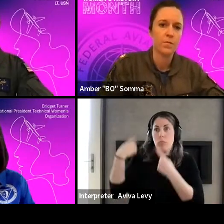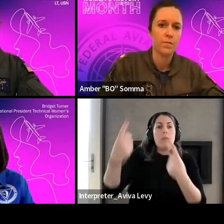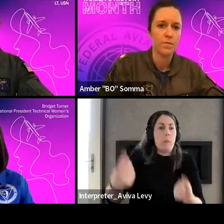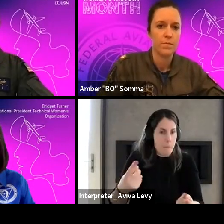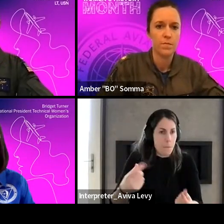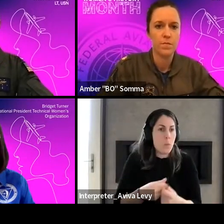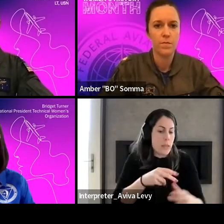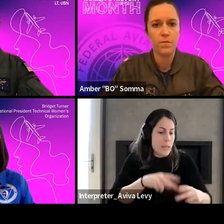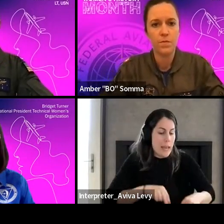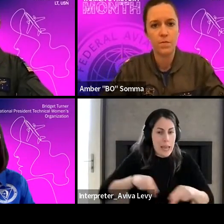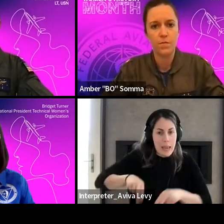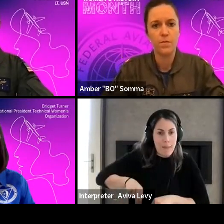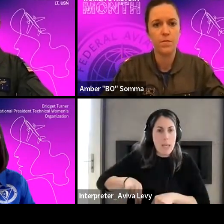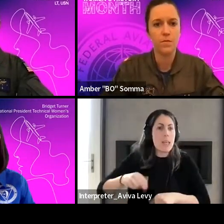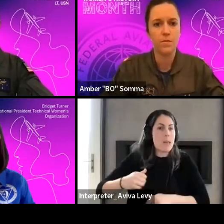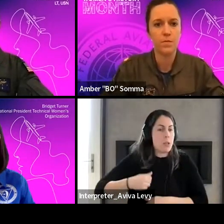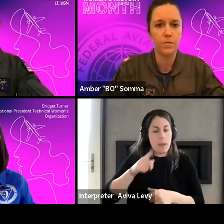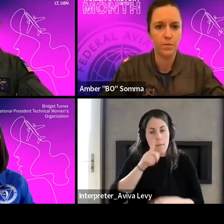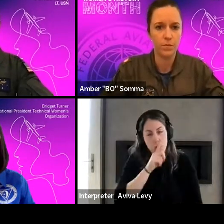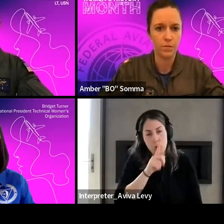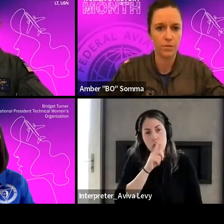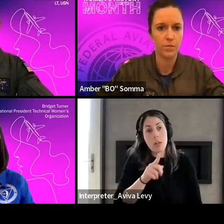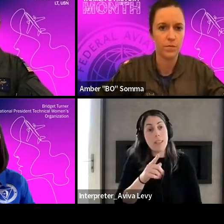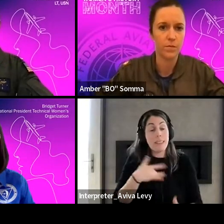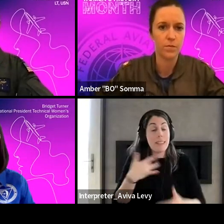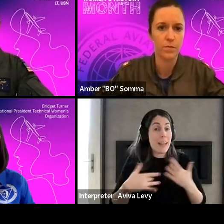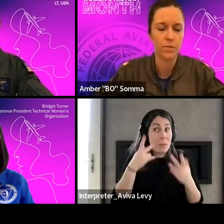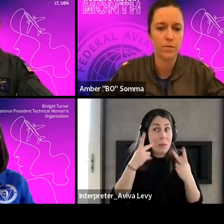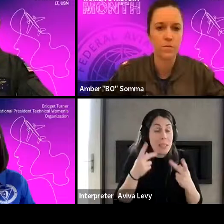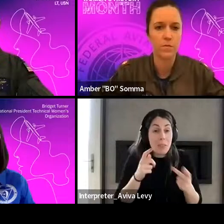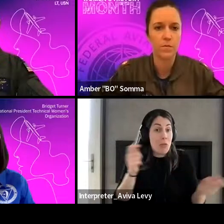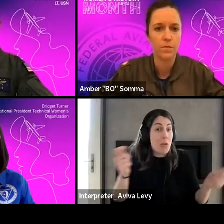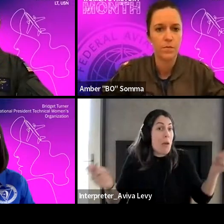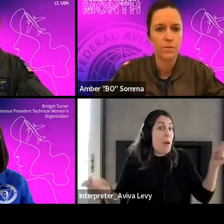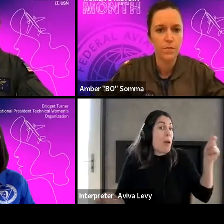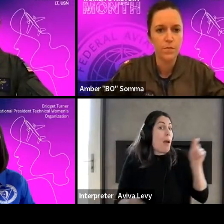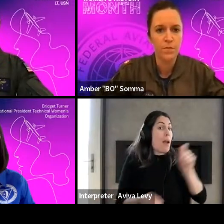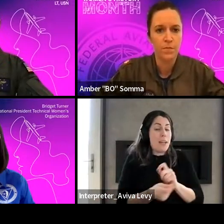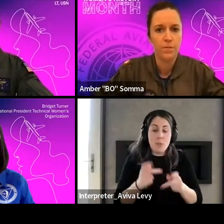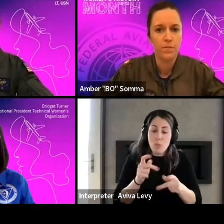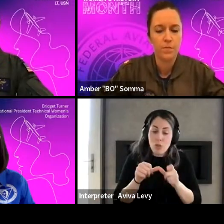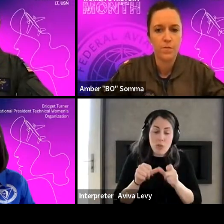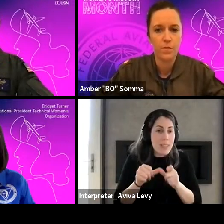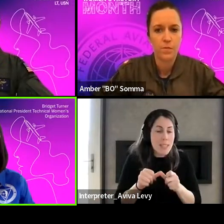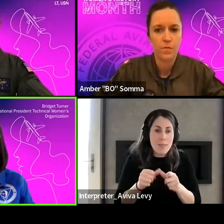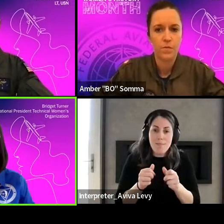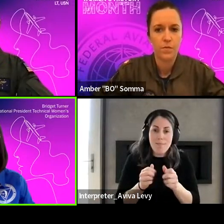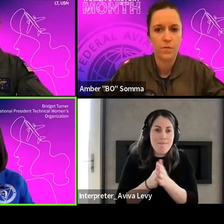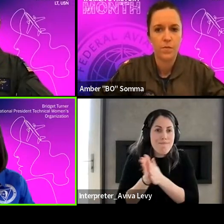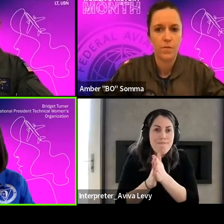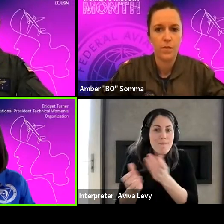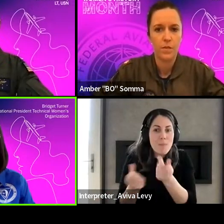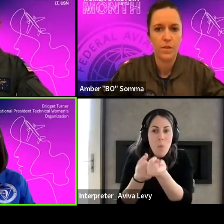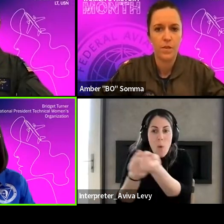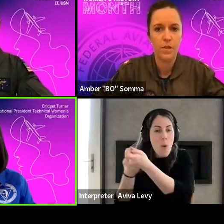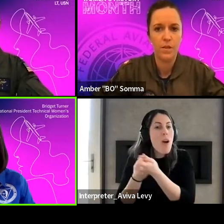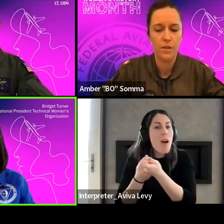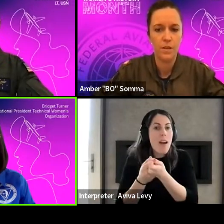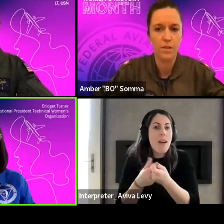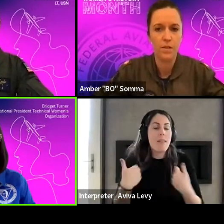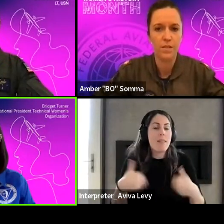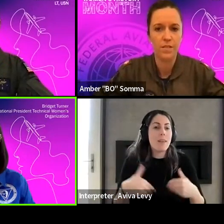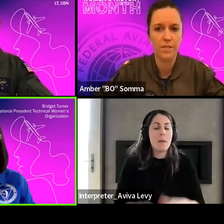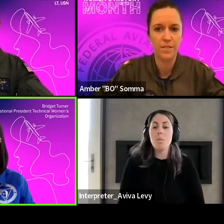just exciting to see how that changes. And as more women come in, we just continue to build each other up. Awesome. Thank you. And